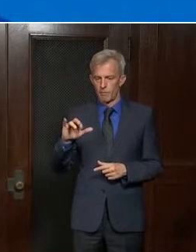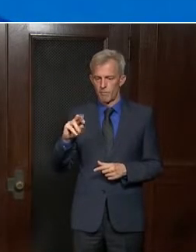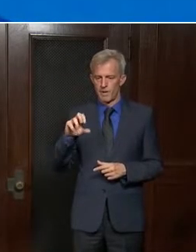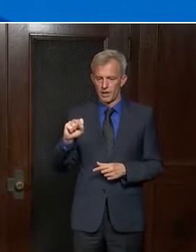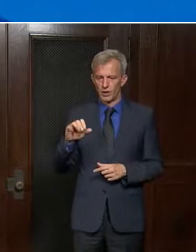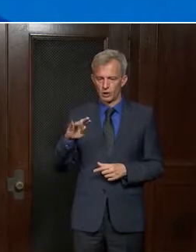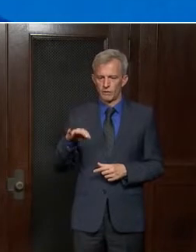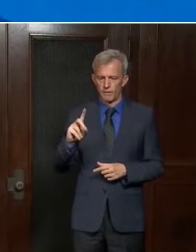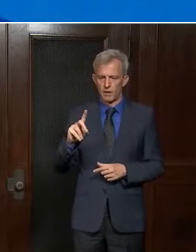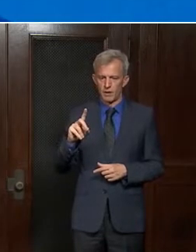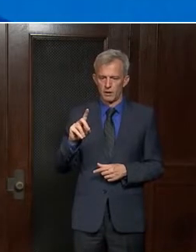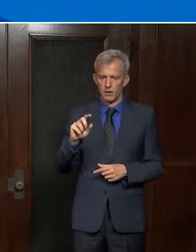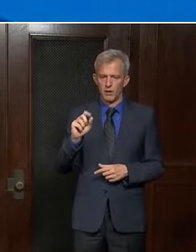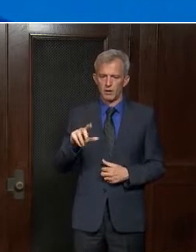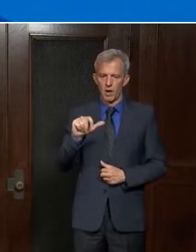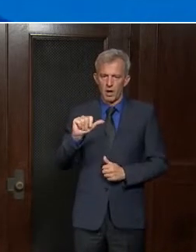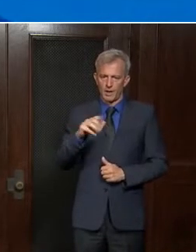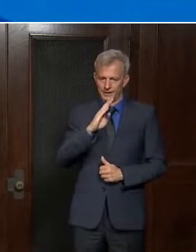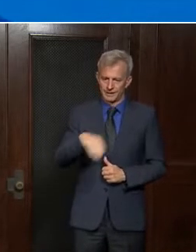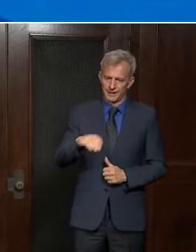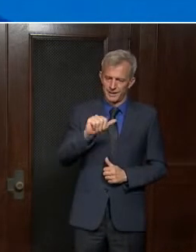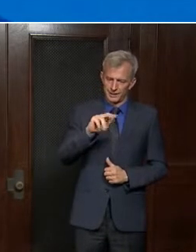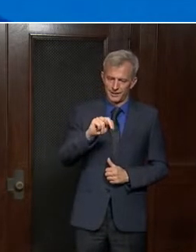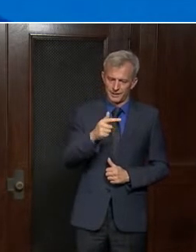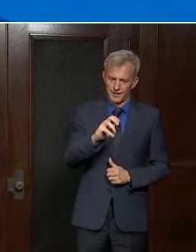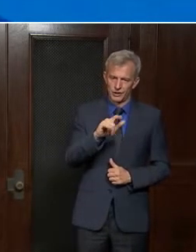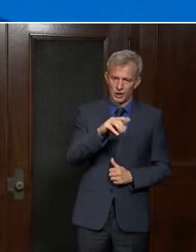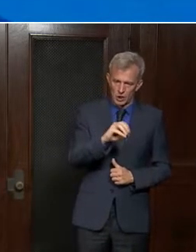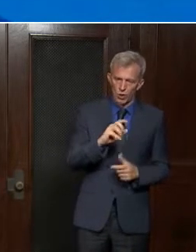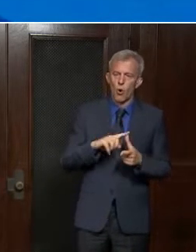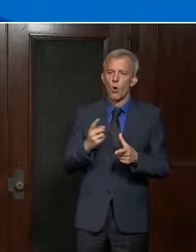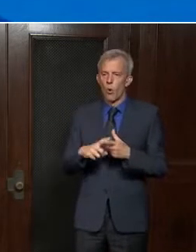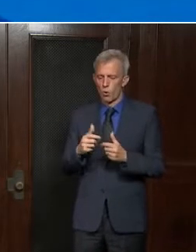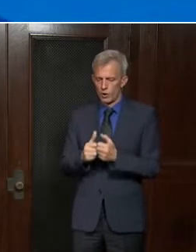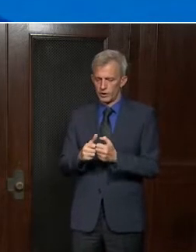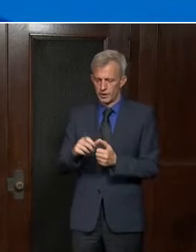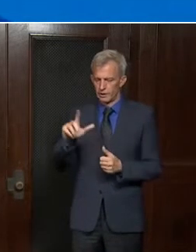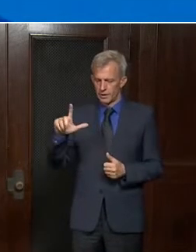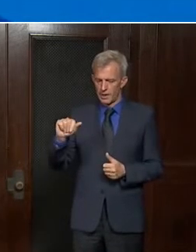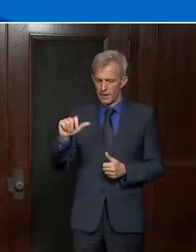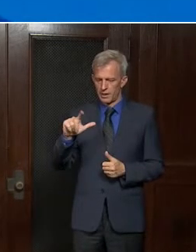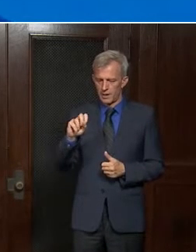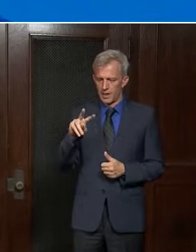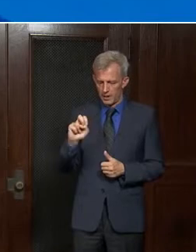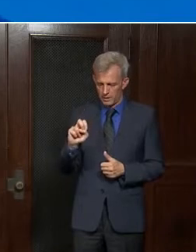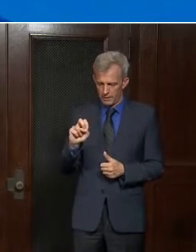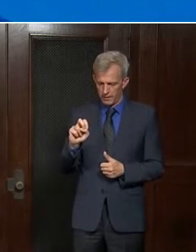mayorsfundla.org/Angelino or text LA Love to